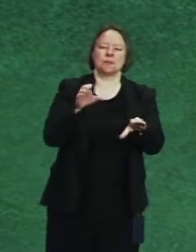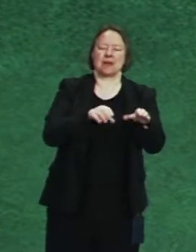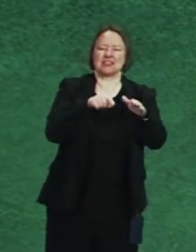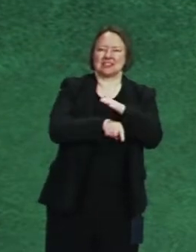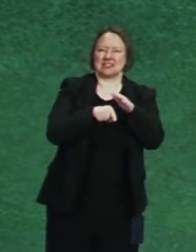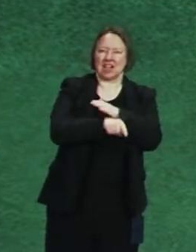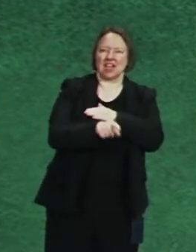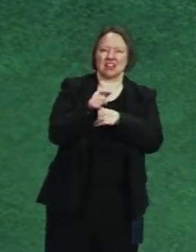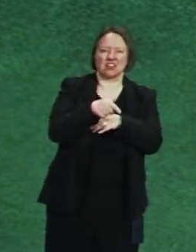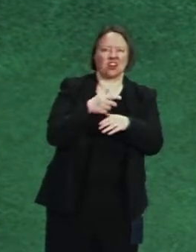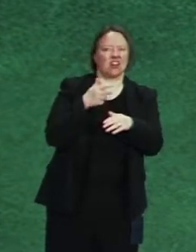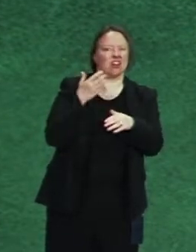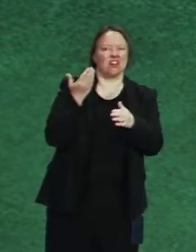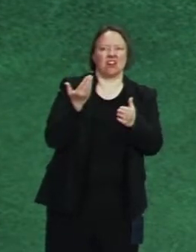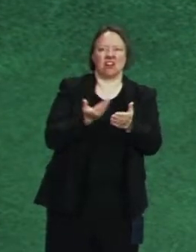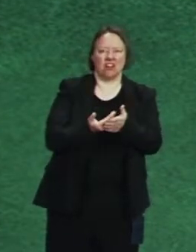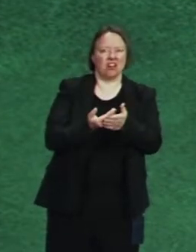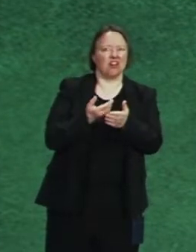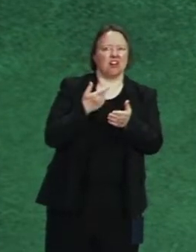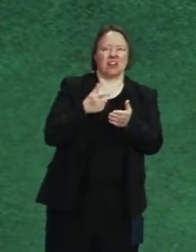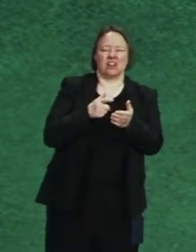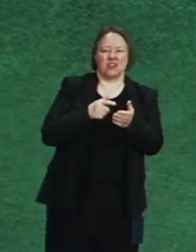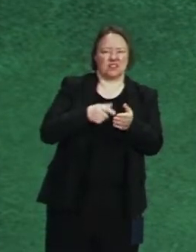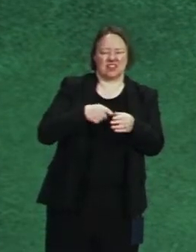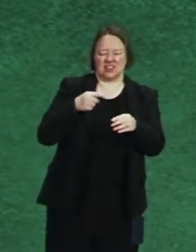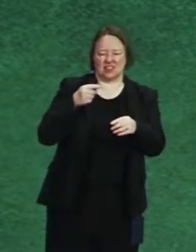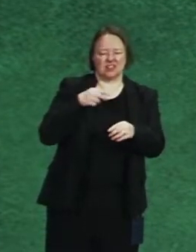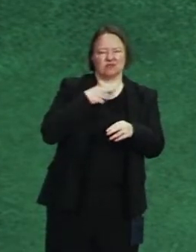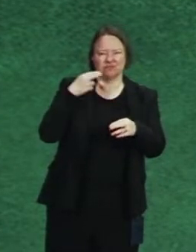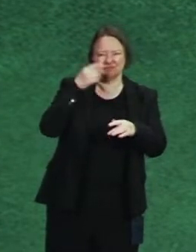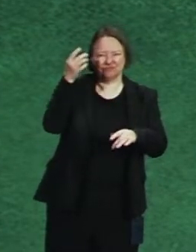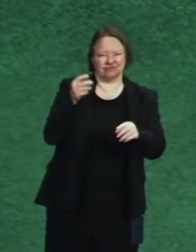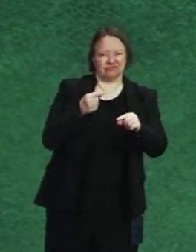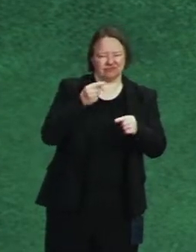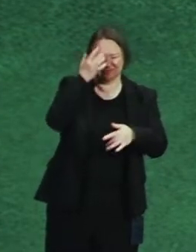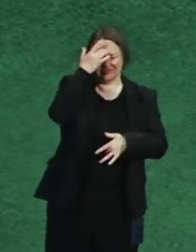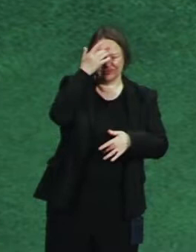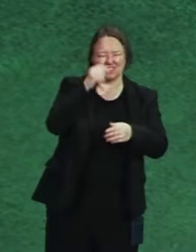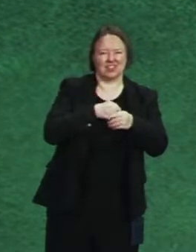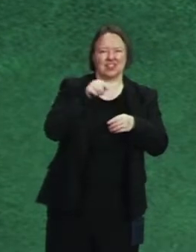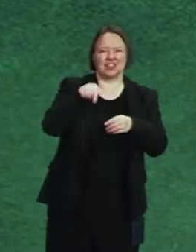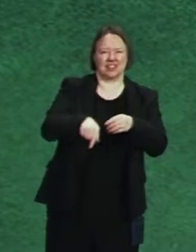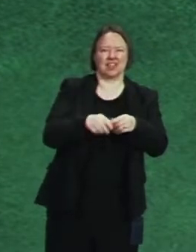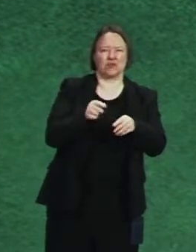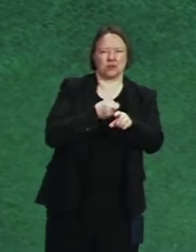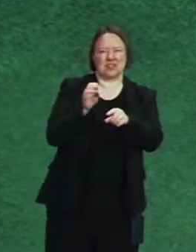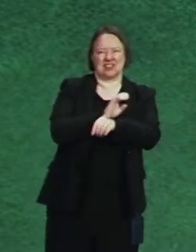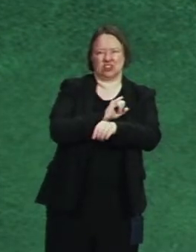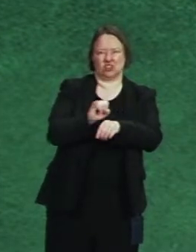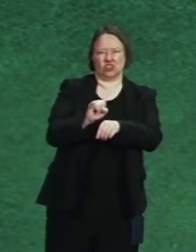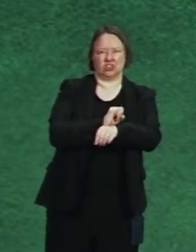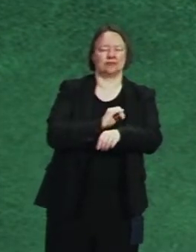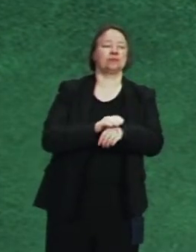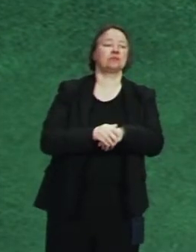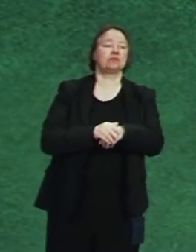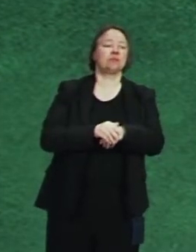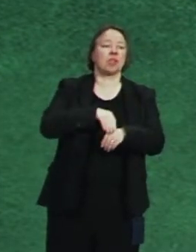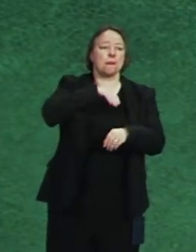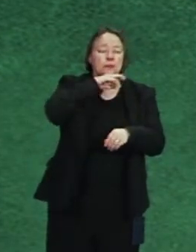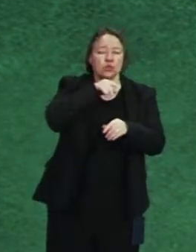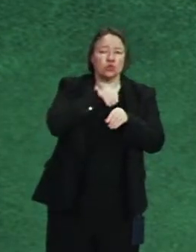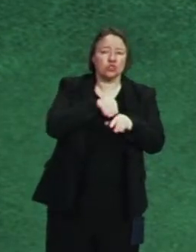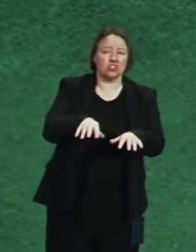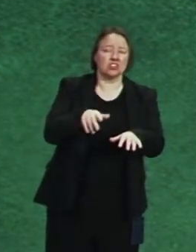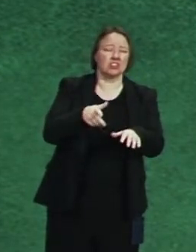14% of all known occupational injuries in agriculture and 10% of all fatal injuries. Pollution in general